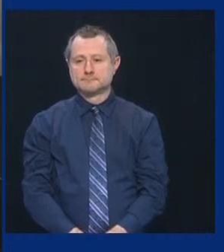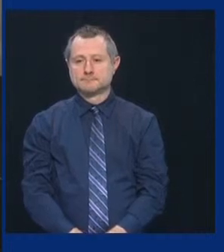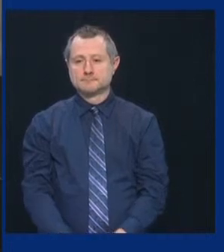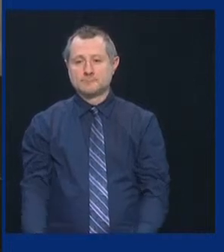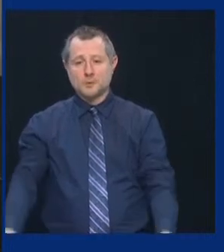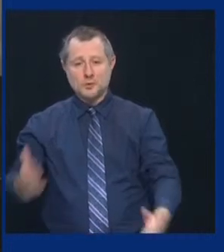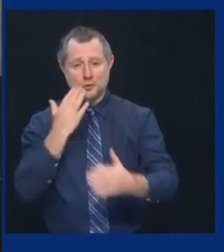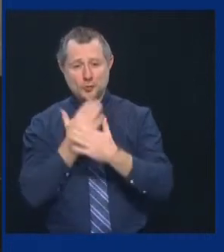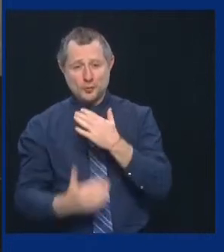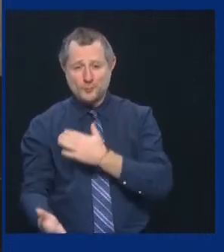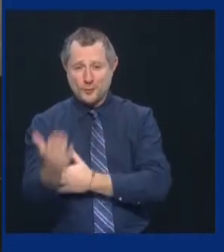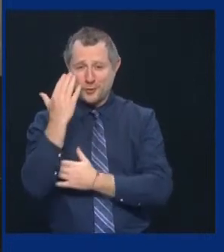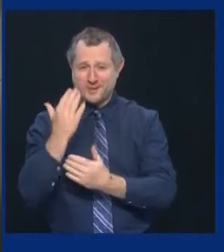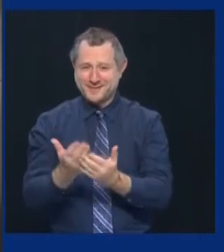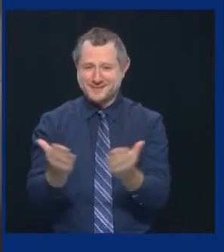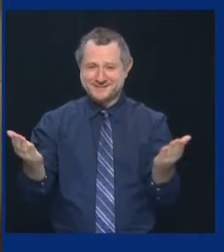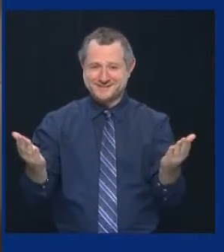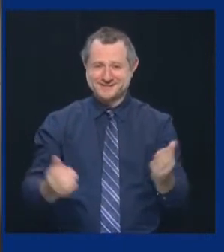Good morning.